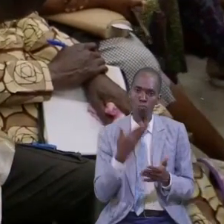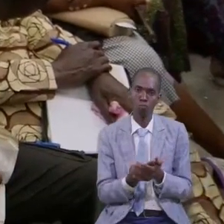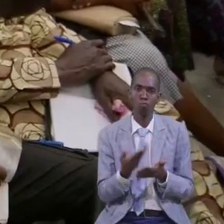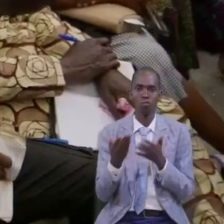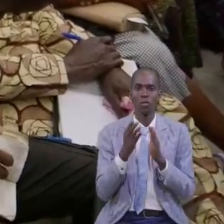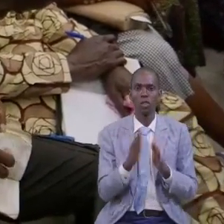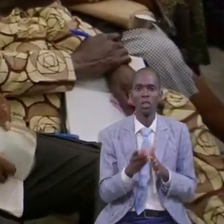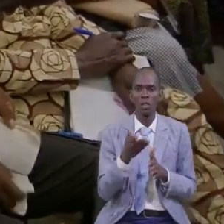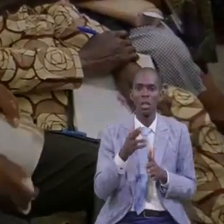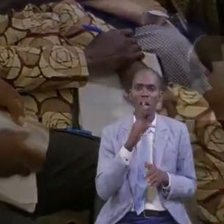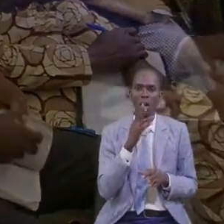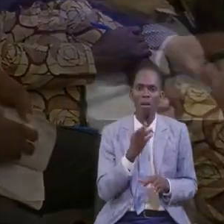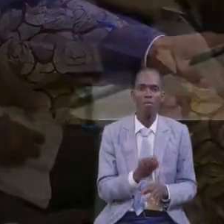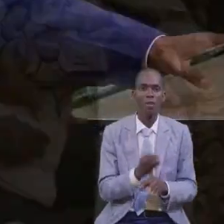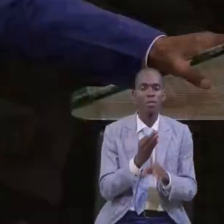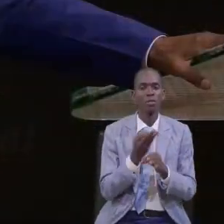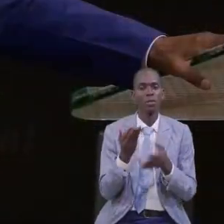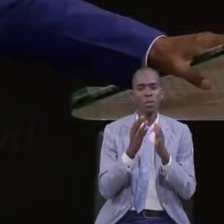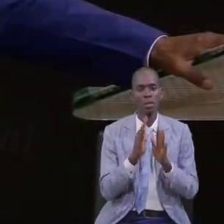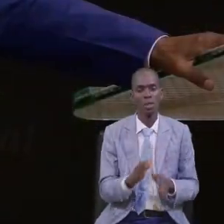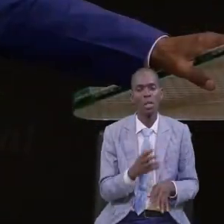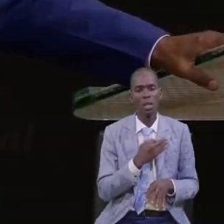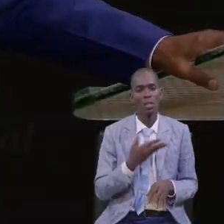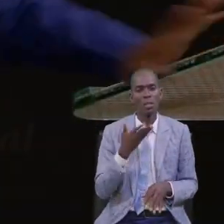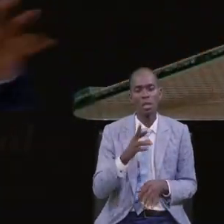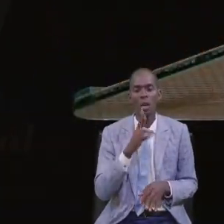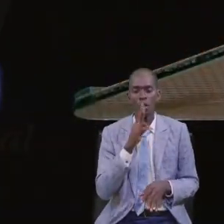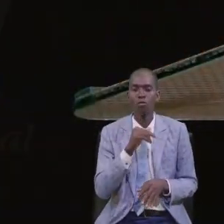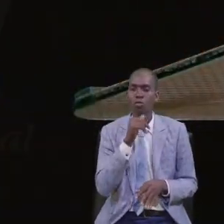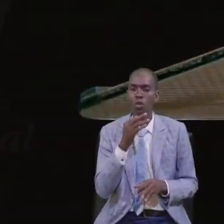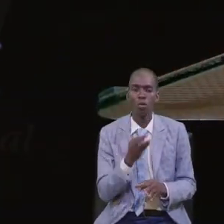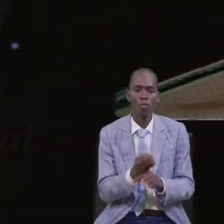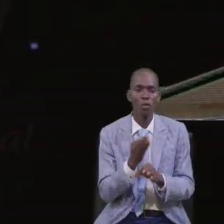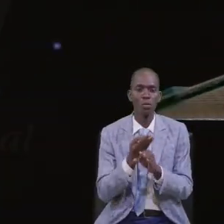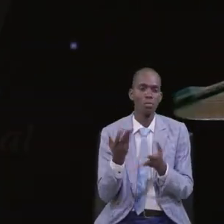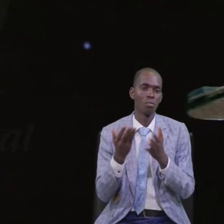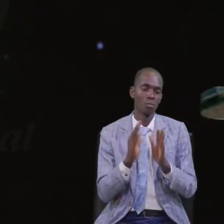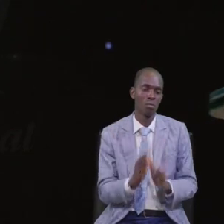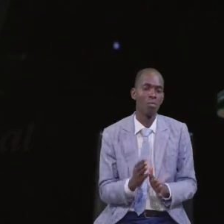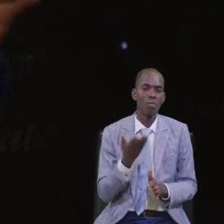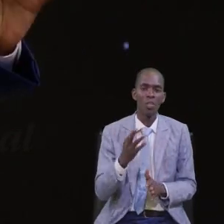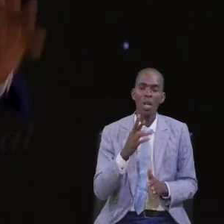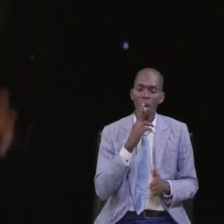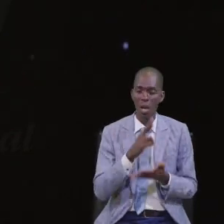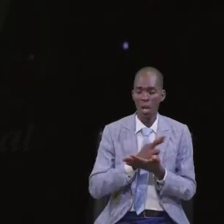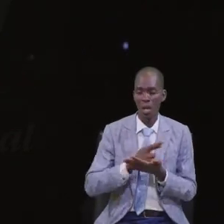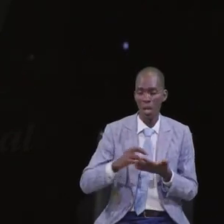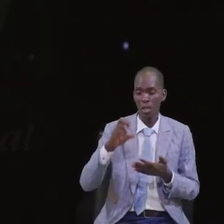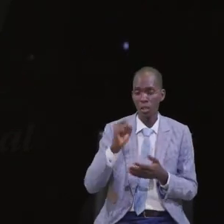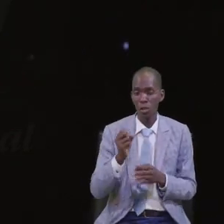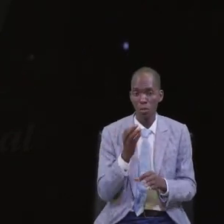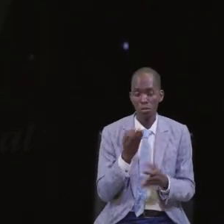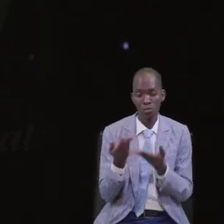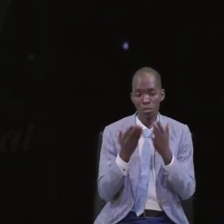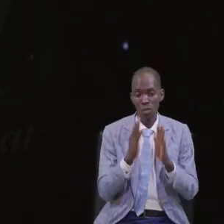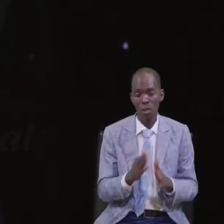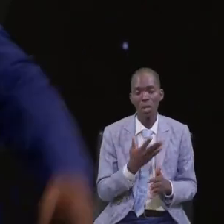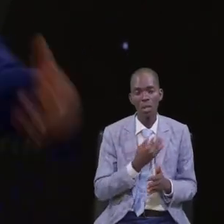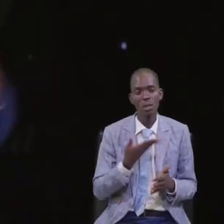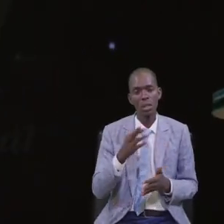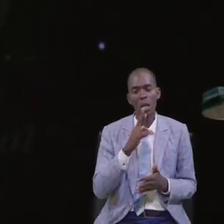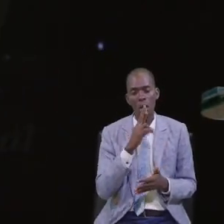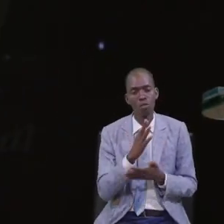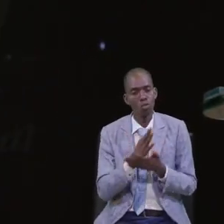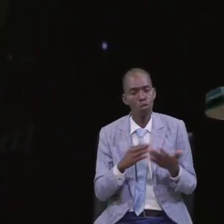faithful servants. There are unfaithful servants. There are righteous servants. There are unrighteous